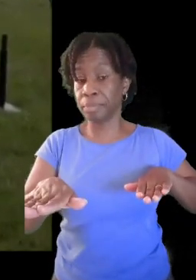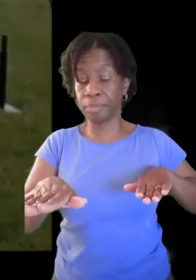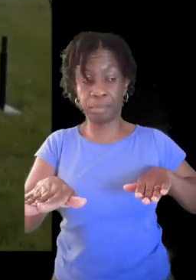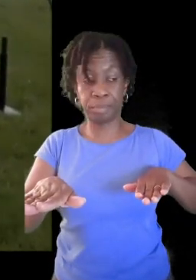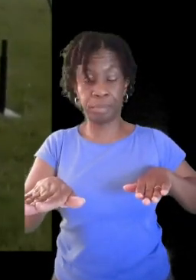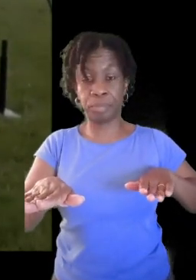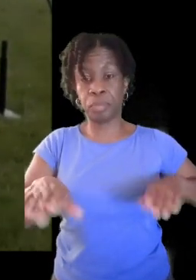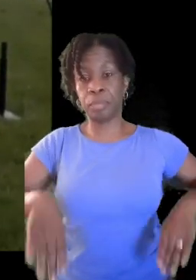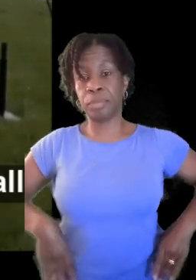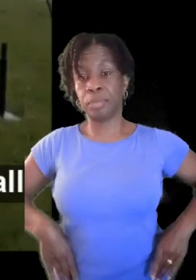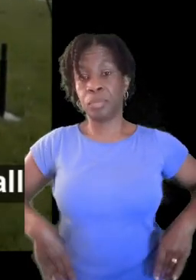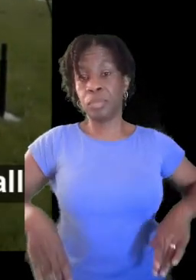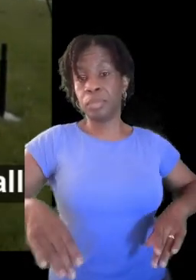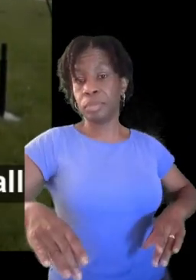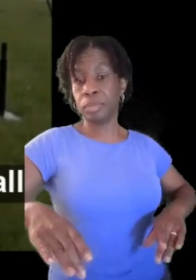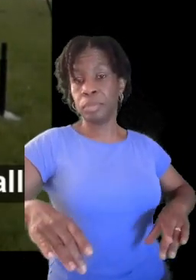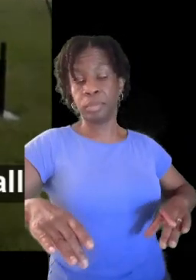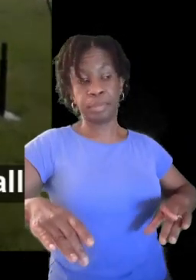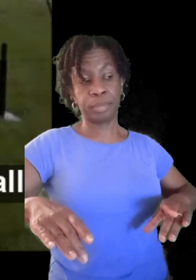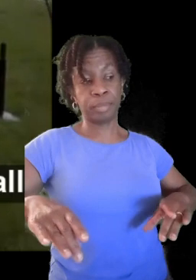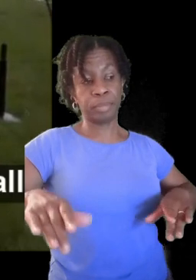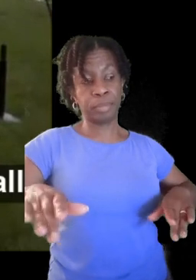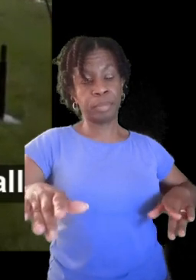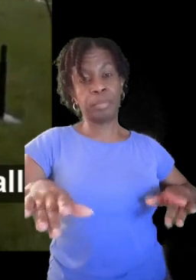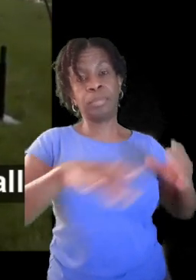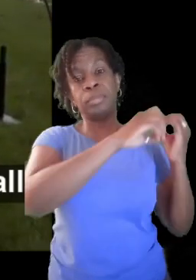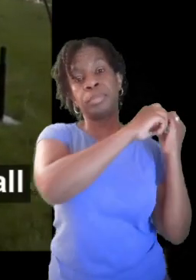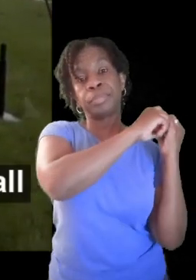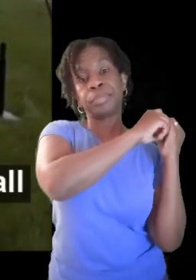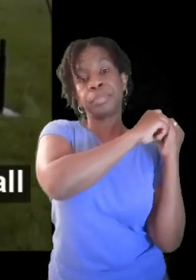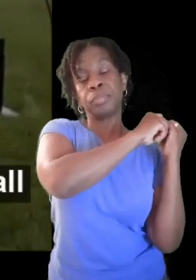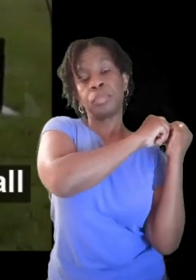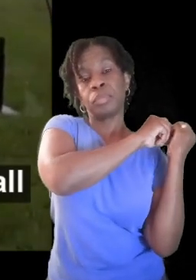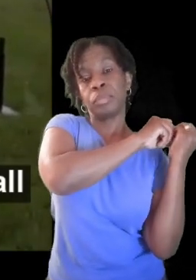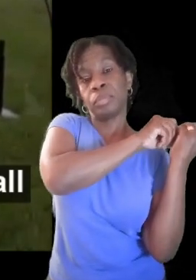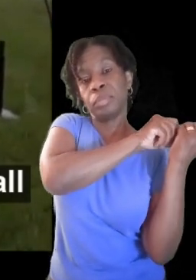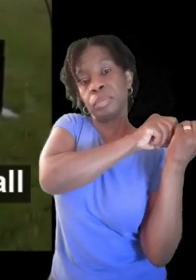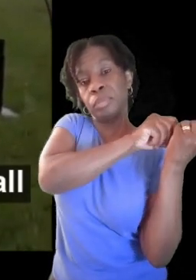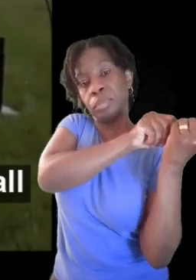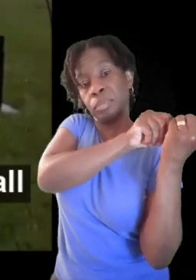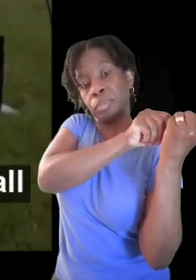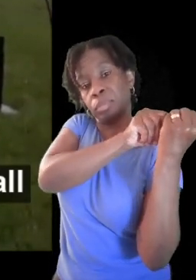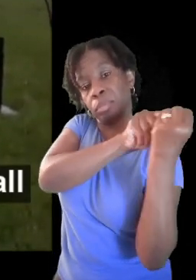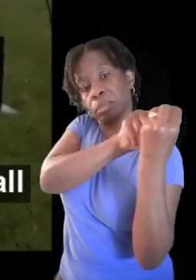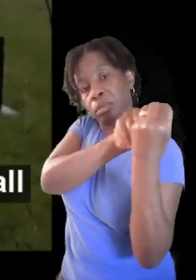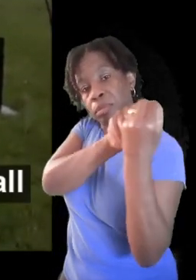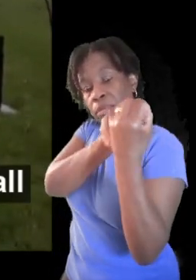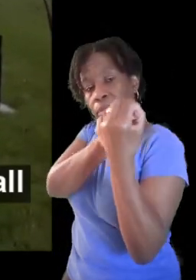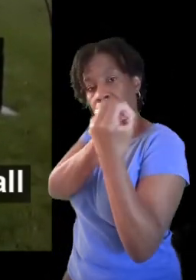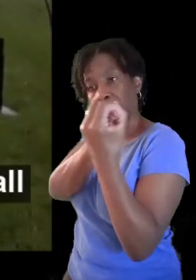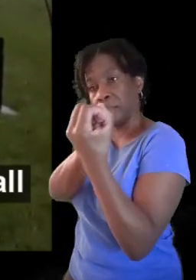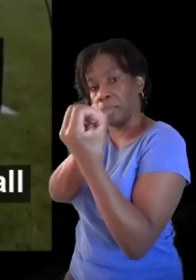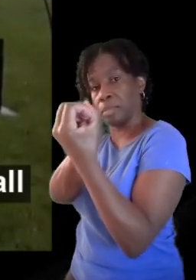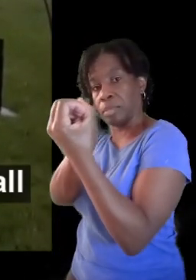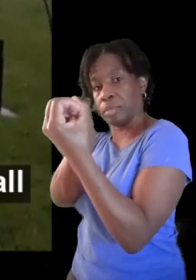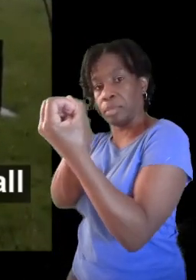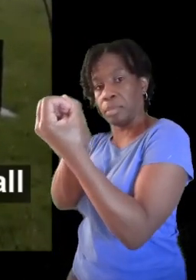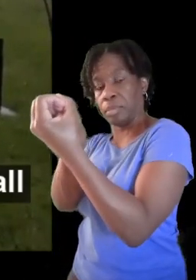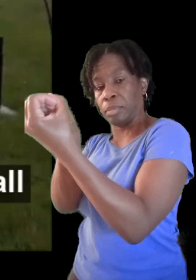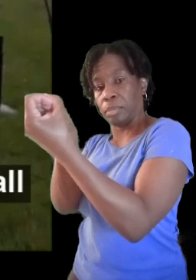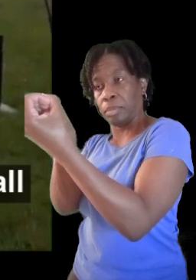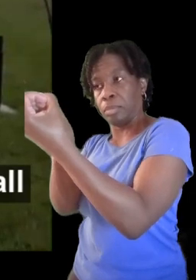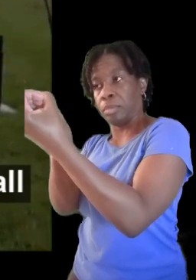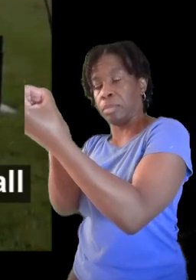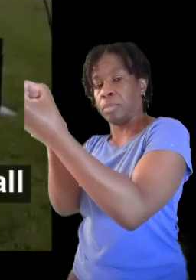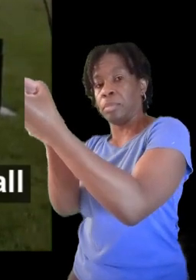hands through that plane, snapping the bat so that